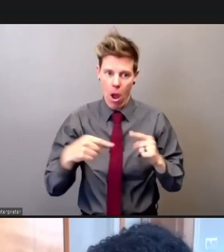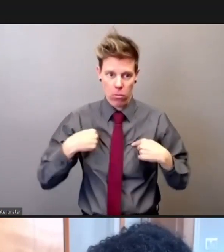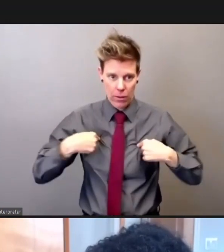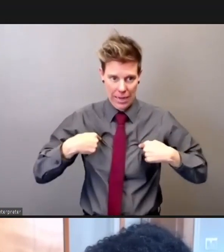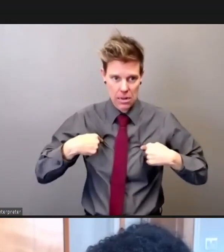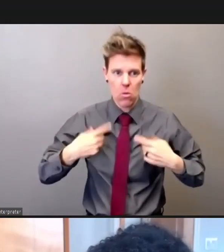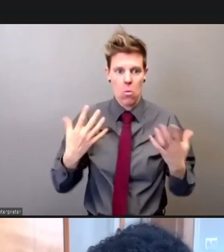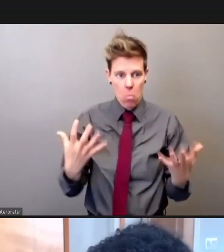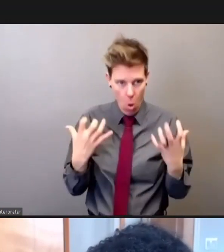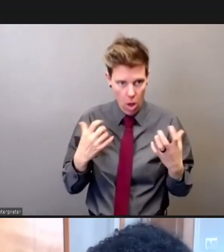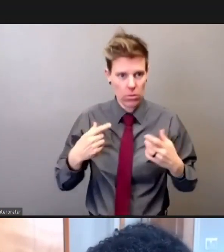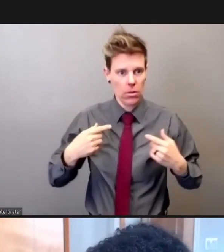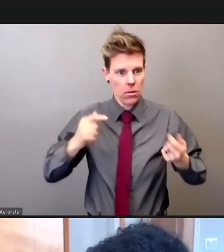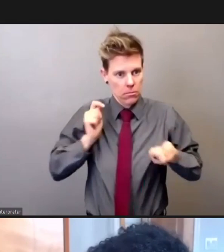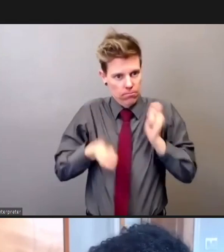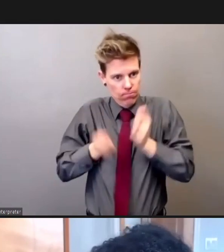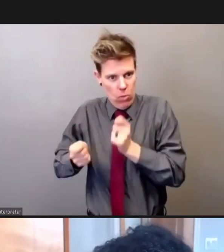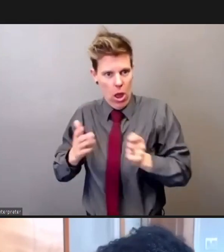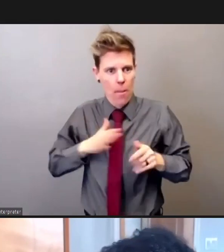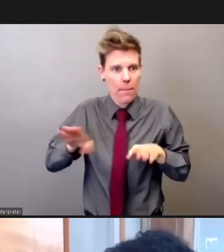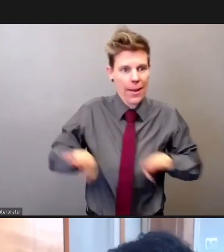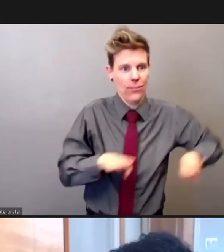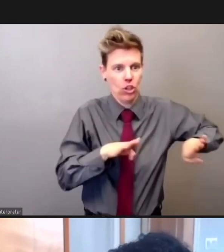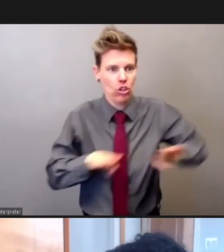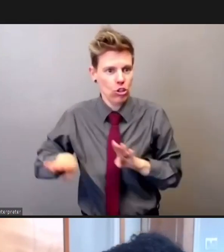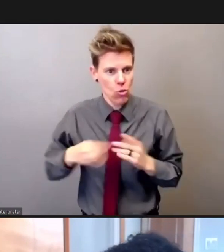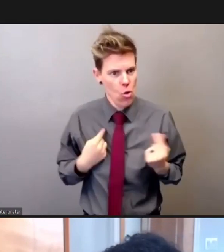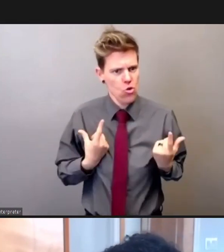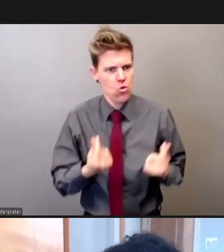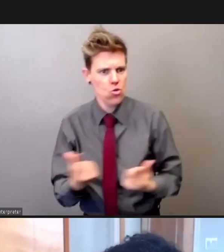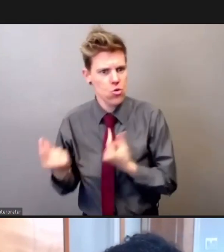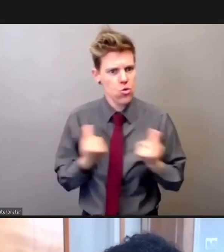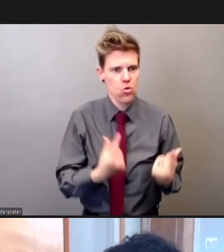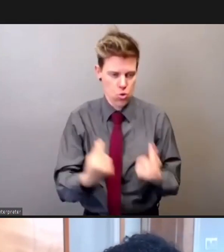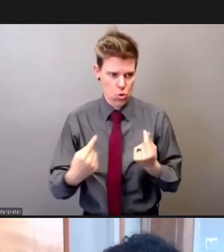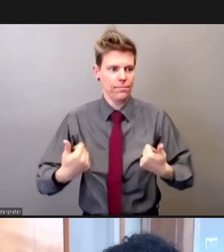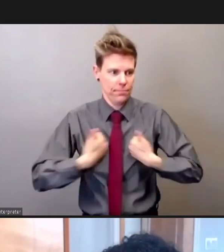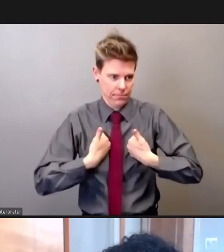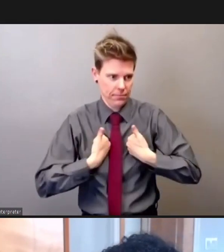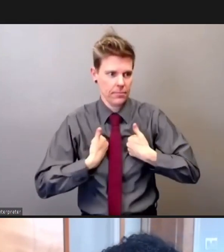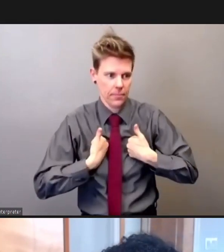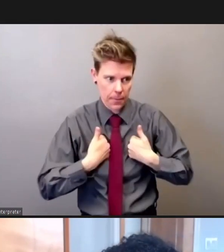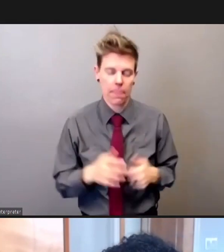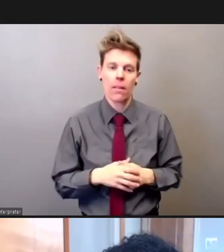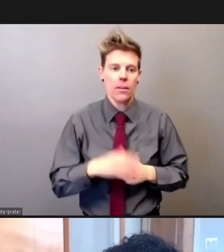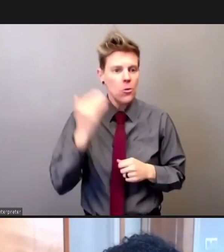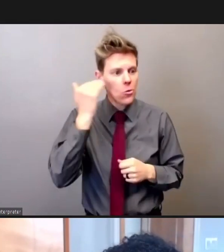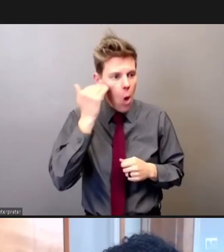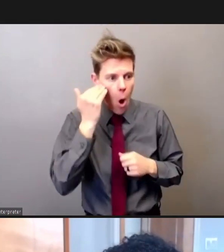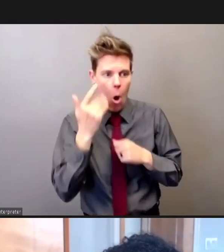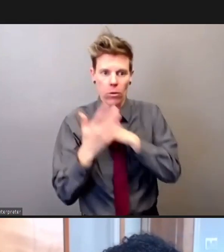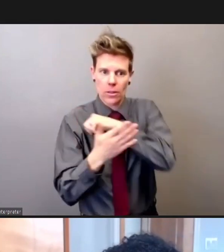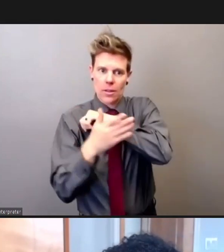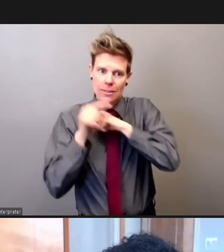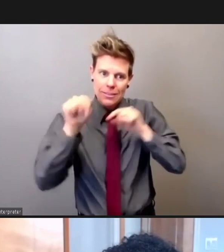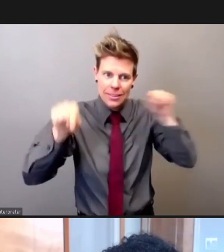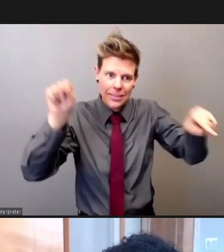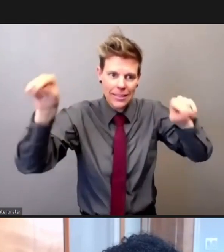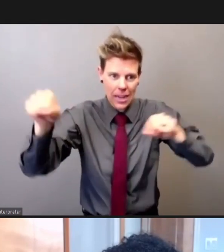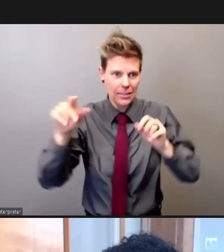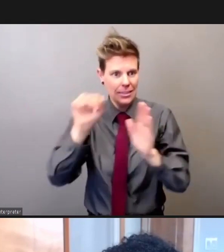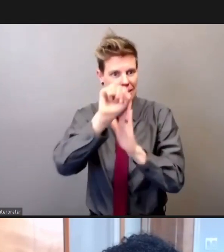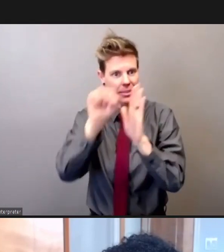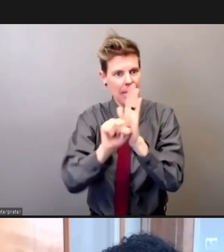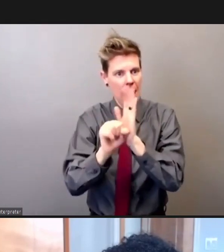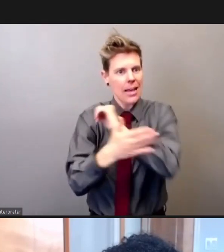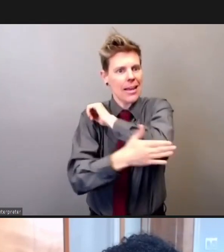so for the counties that have struggled to put that in place as effectively as some other counties, this